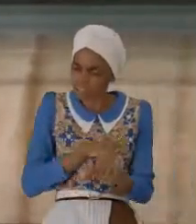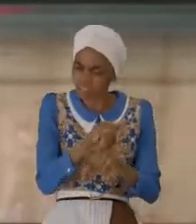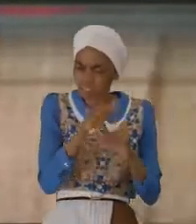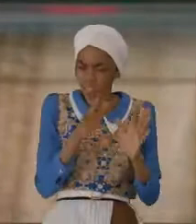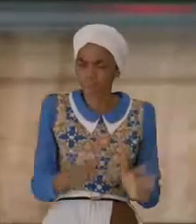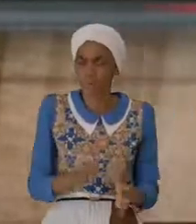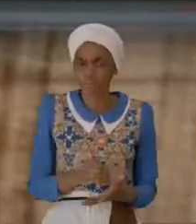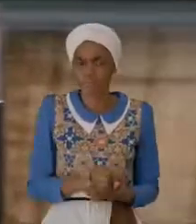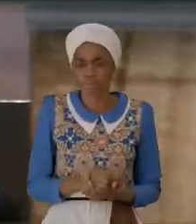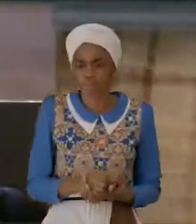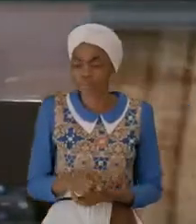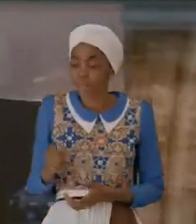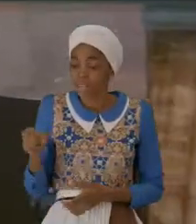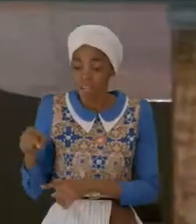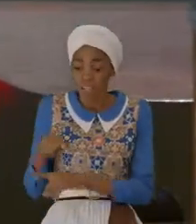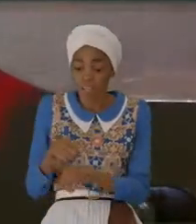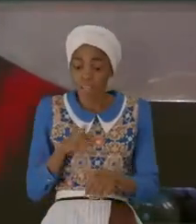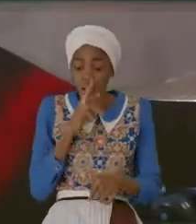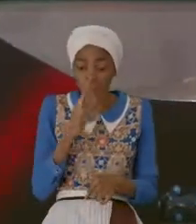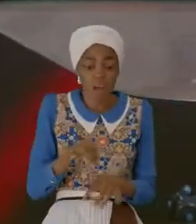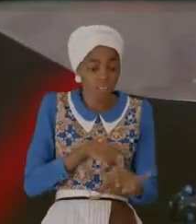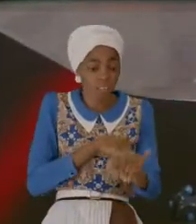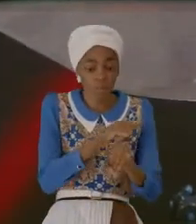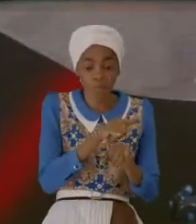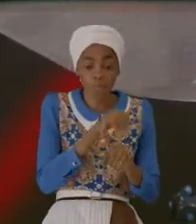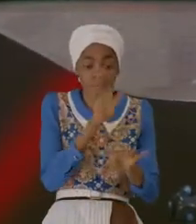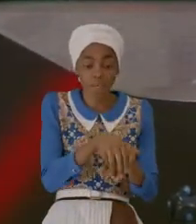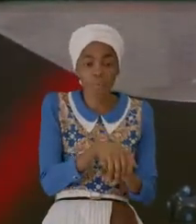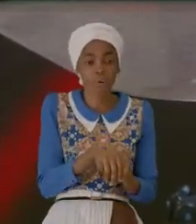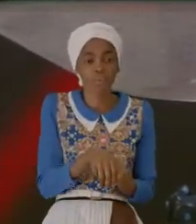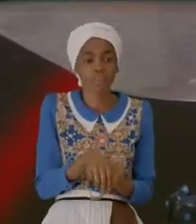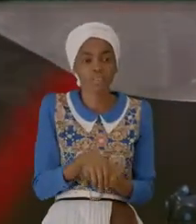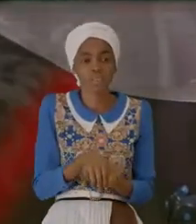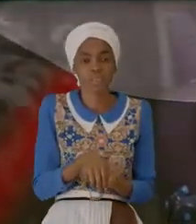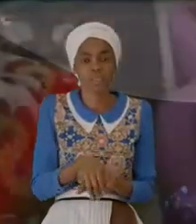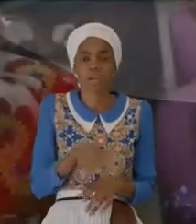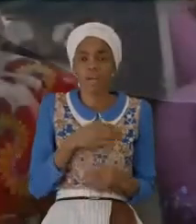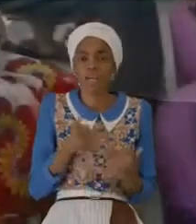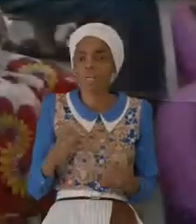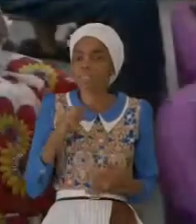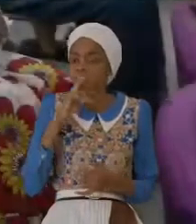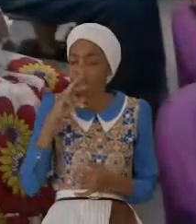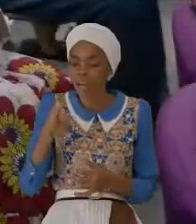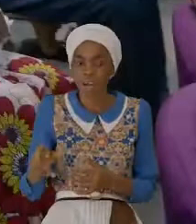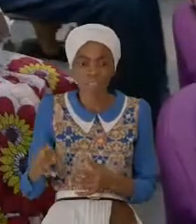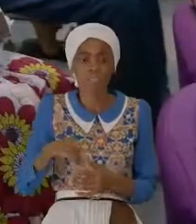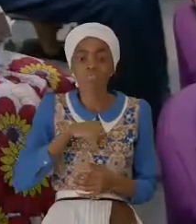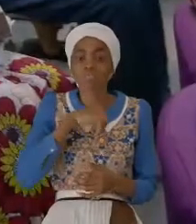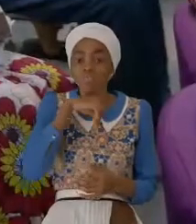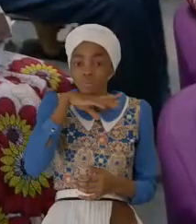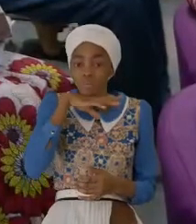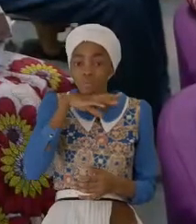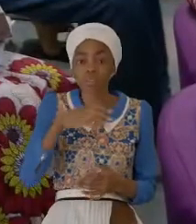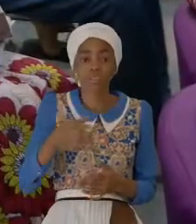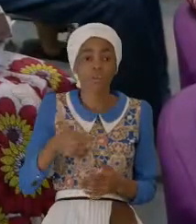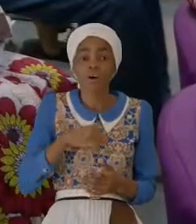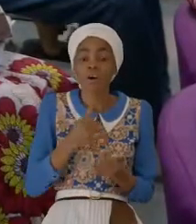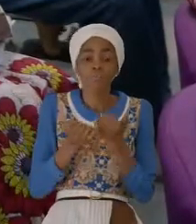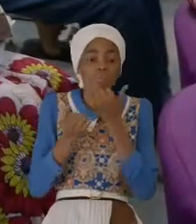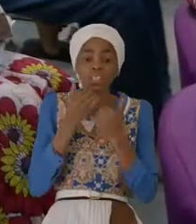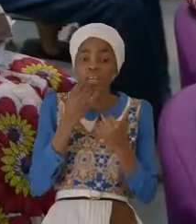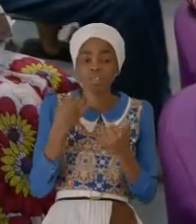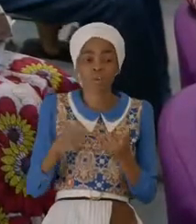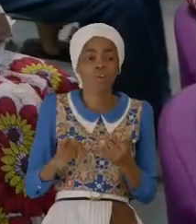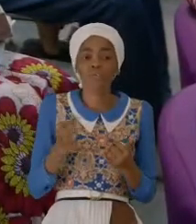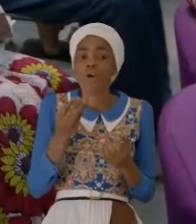they were Hypocrites it happens they were the perpetrators of false Doctrine and he